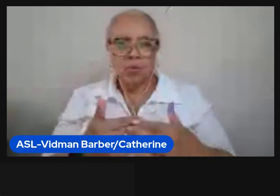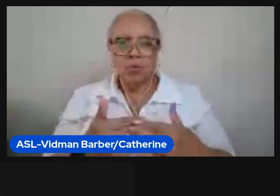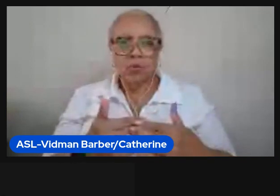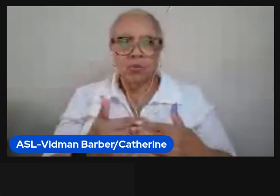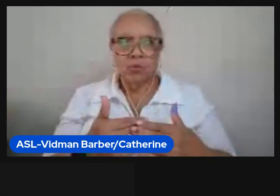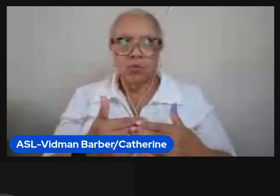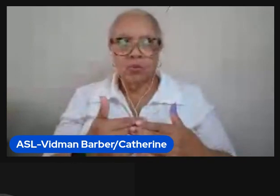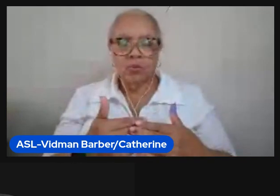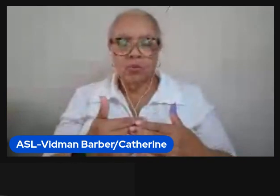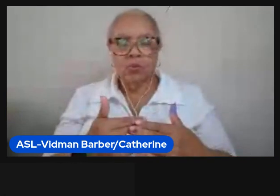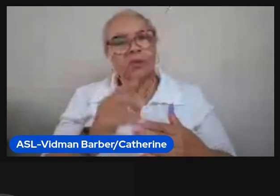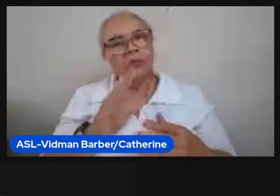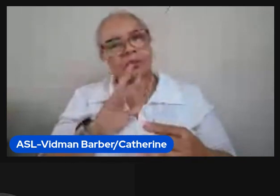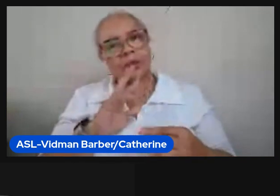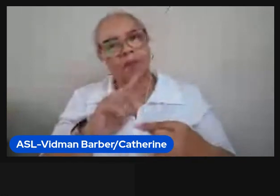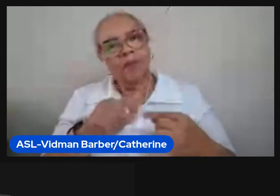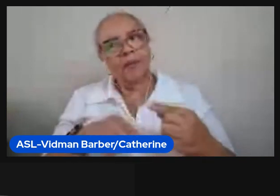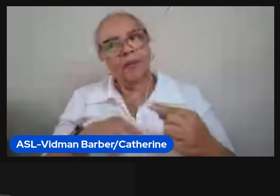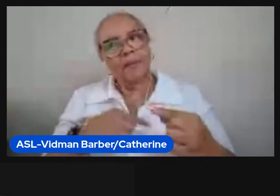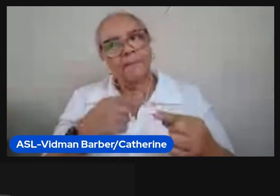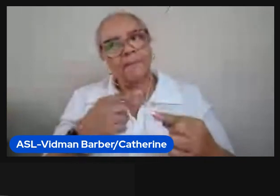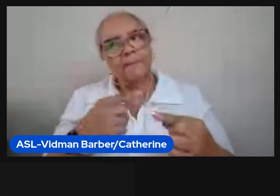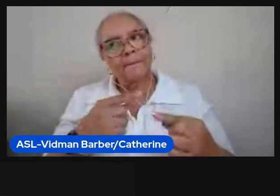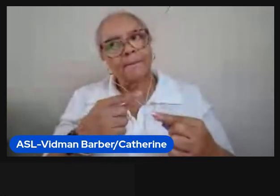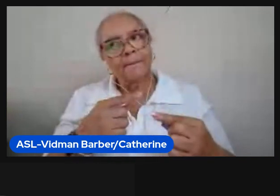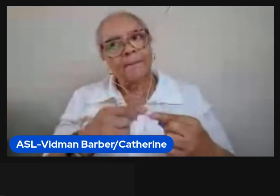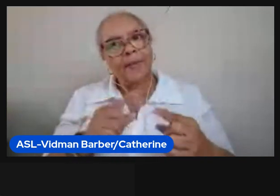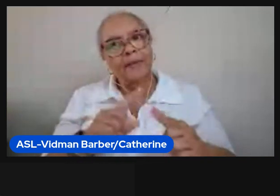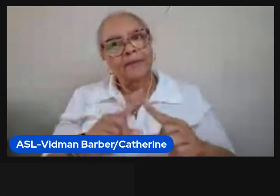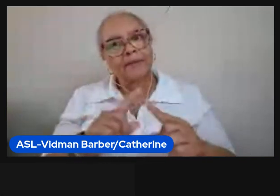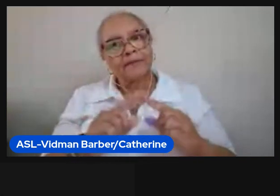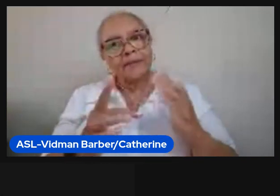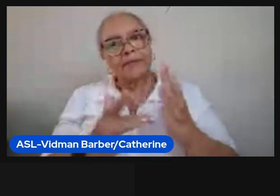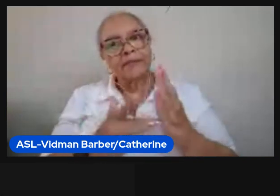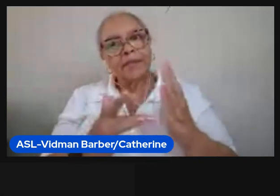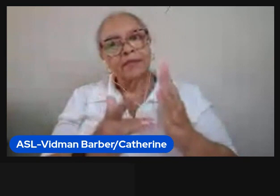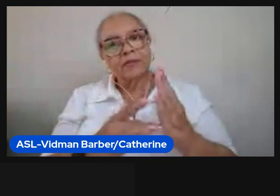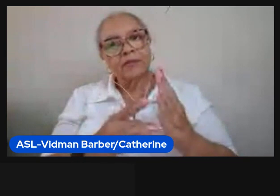talking about iPut technologies, whereby they're extremely high